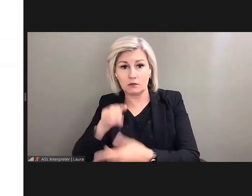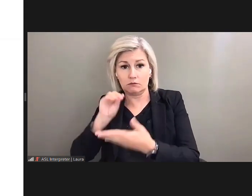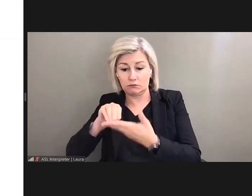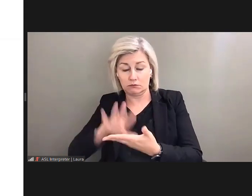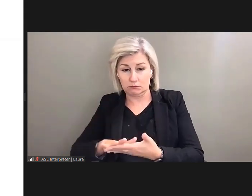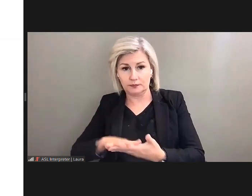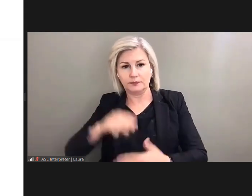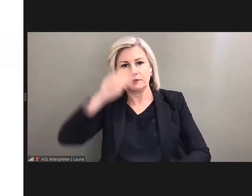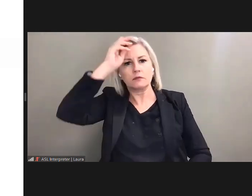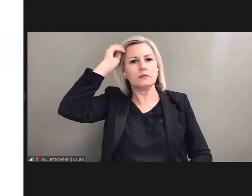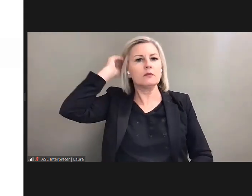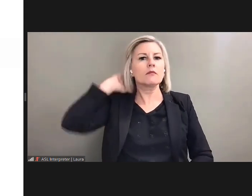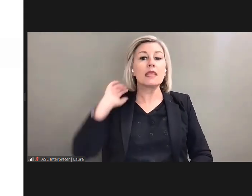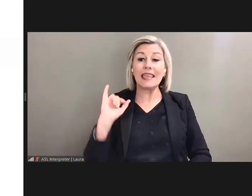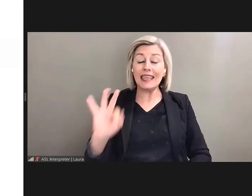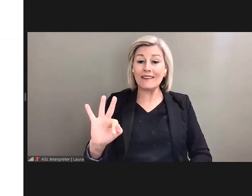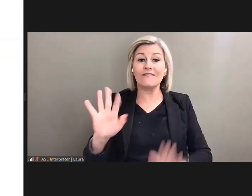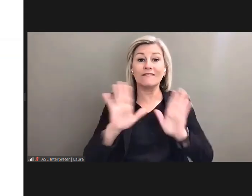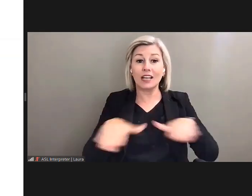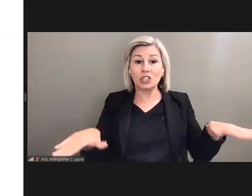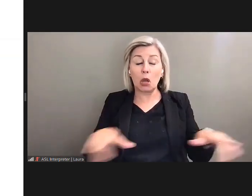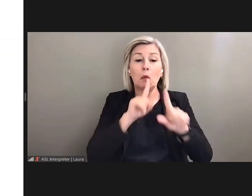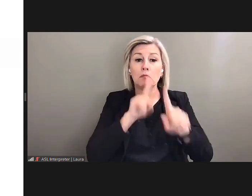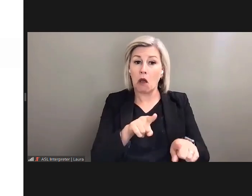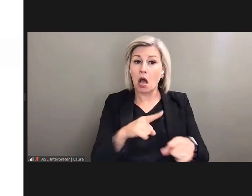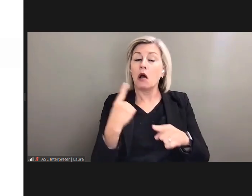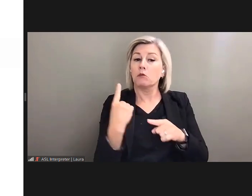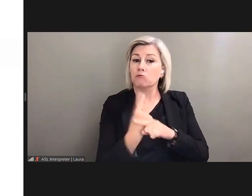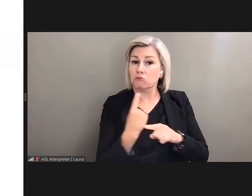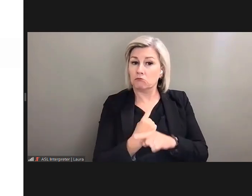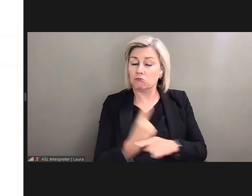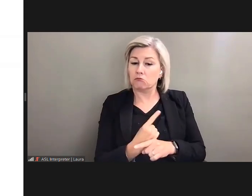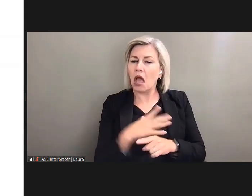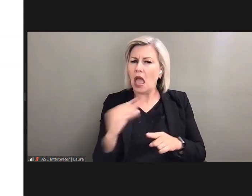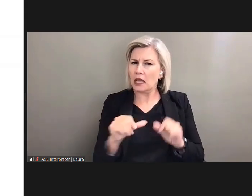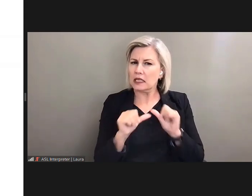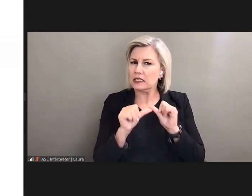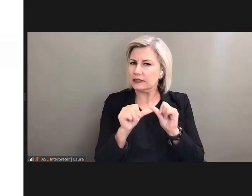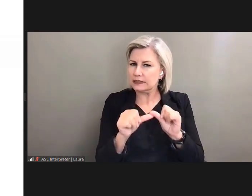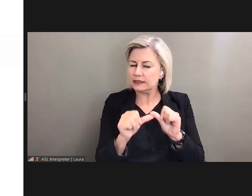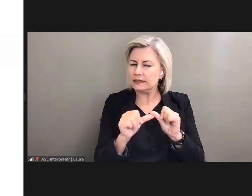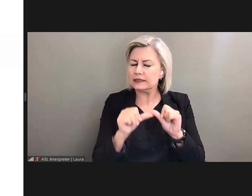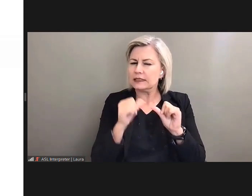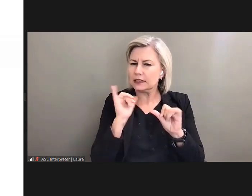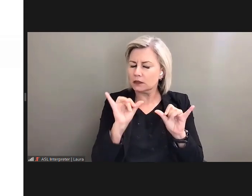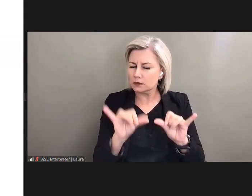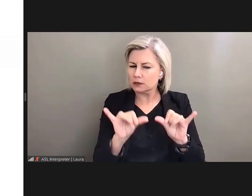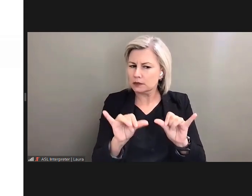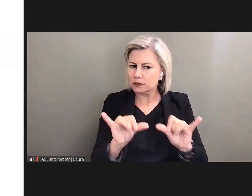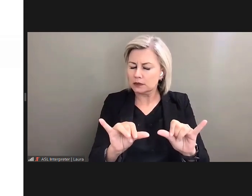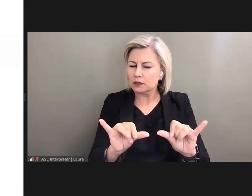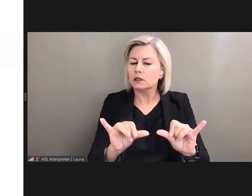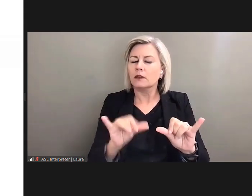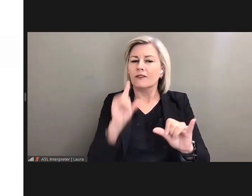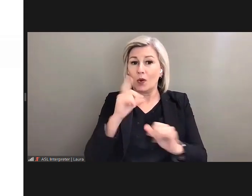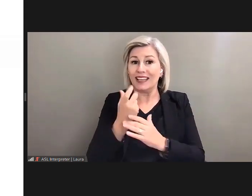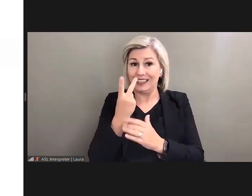presented. If the child responds appropriately and consistently to the range of tones presented to each